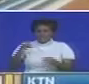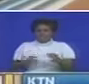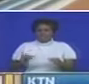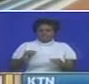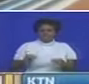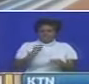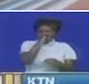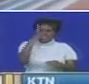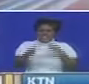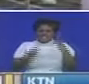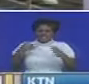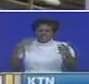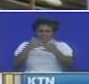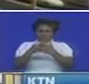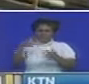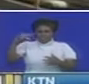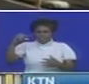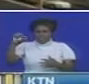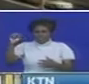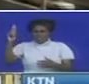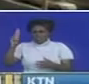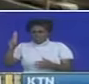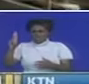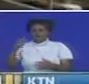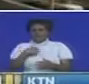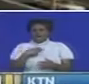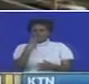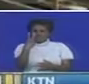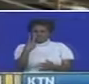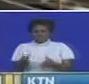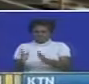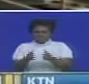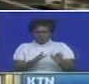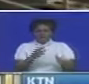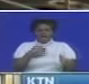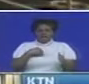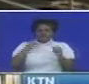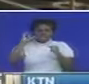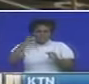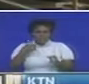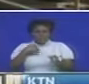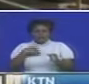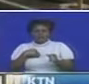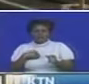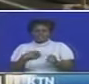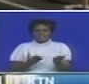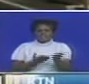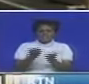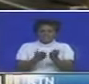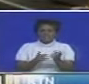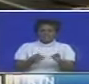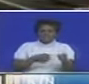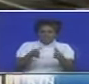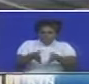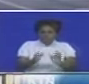to the GSU headquarters into a dual carriageway. The new road will have dedicated bus lanes, service roads on each